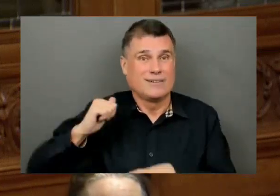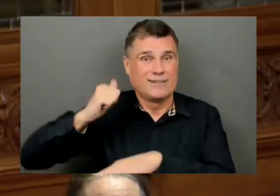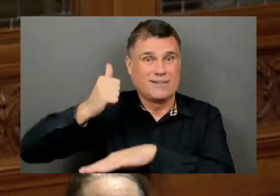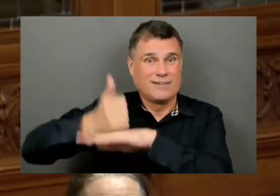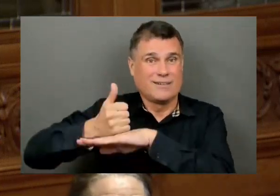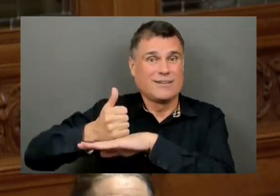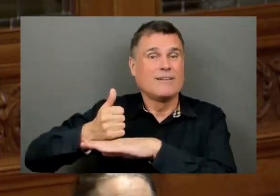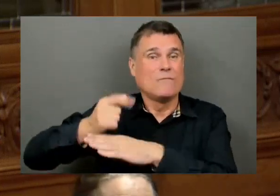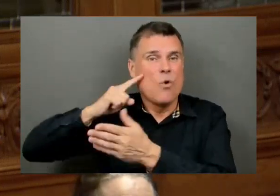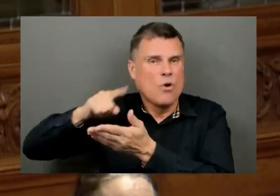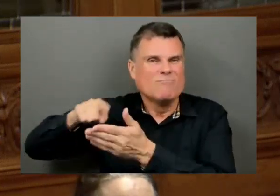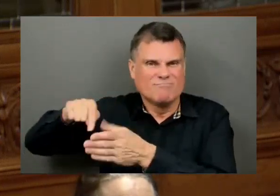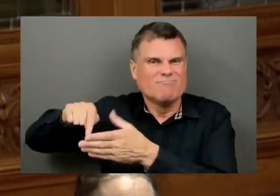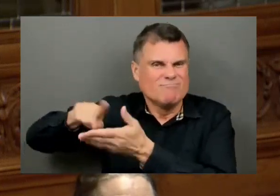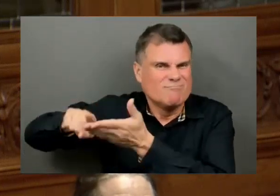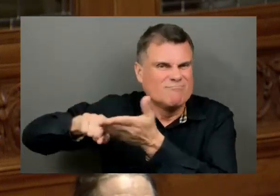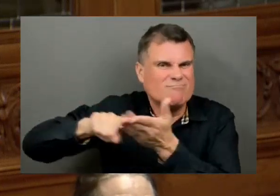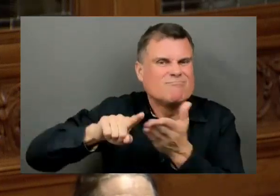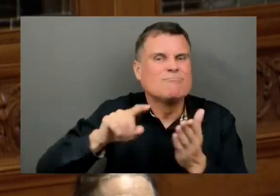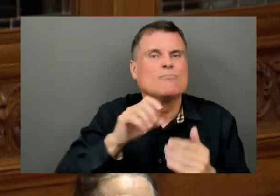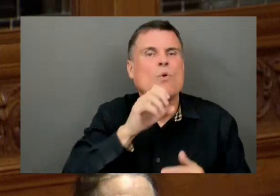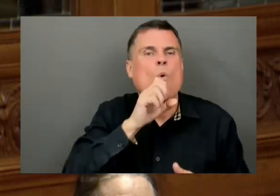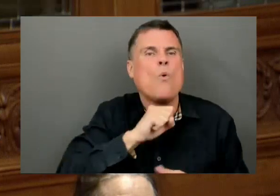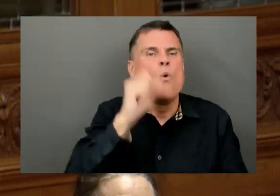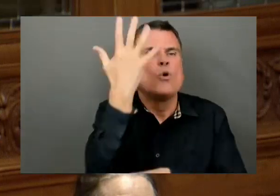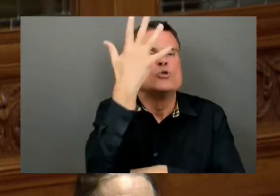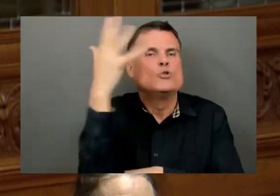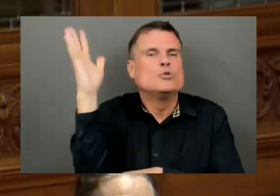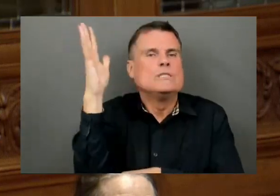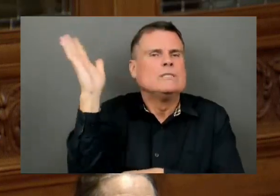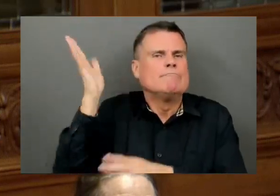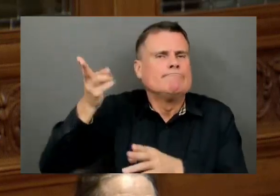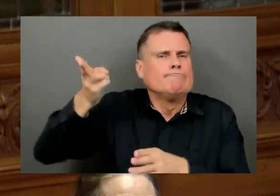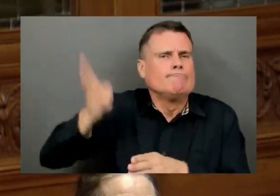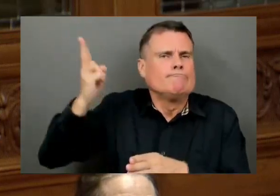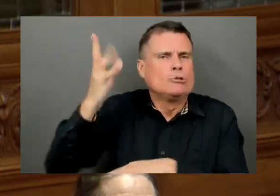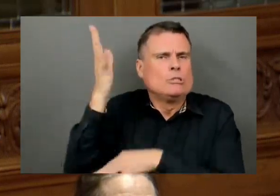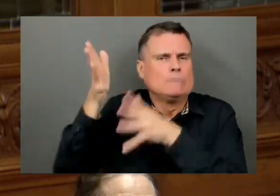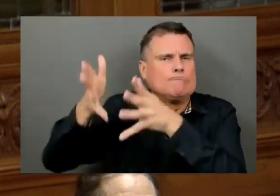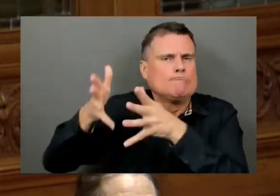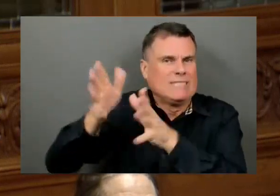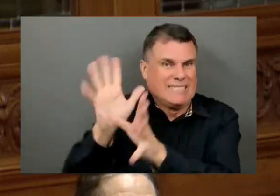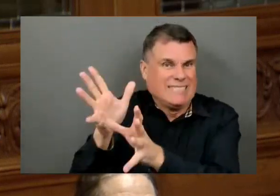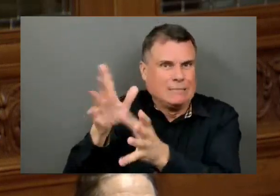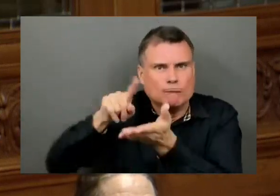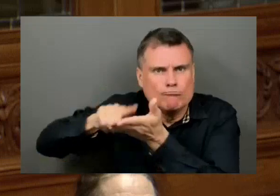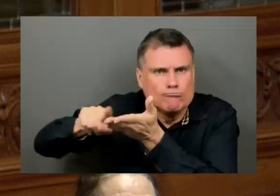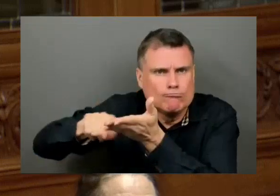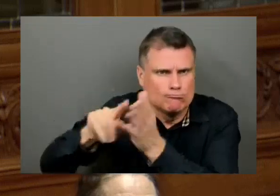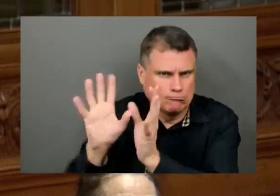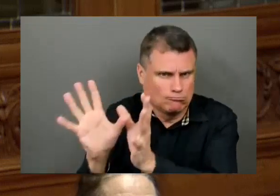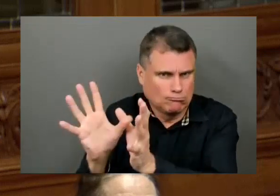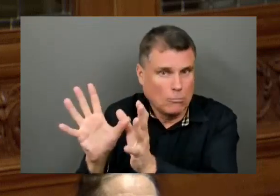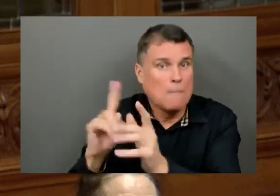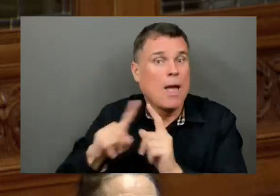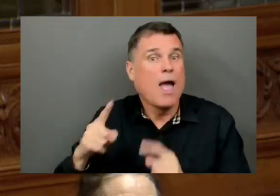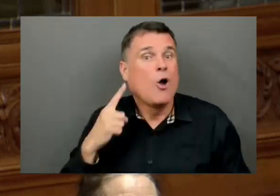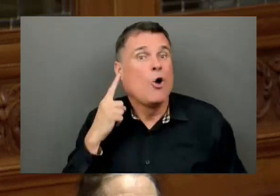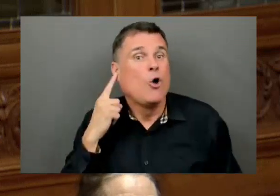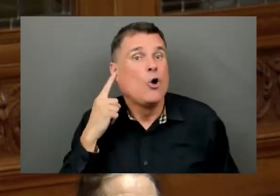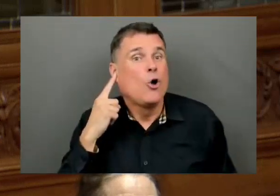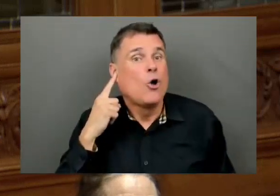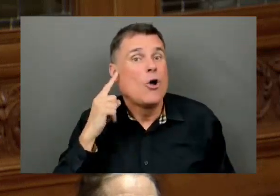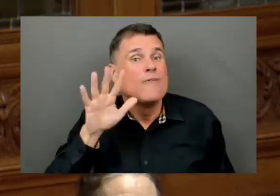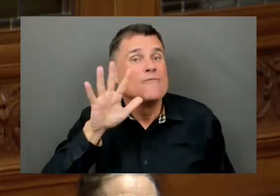data revealed that bureaucrats removed 55% of the large-treed old-growth areas from deferral, and